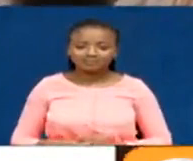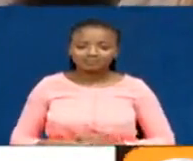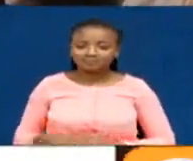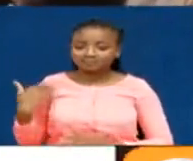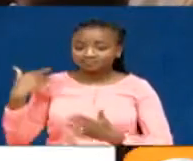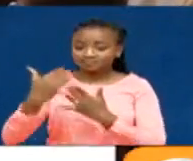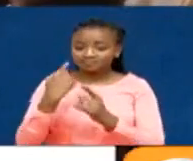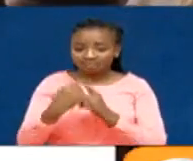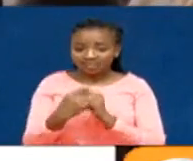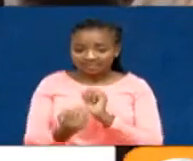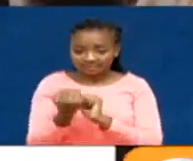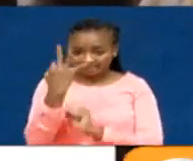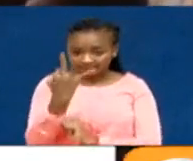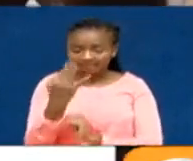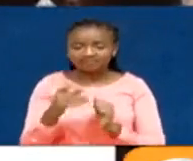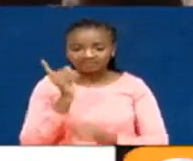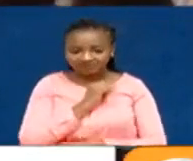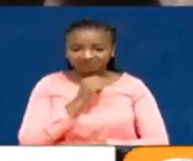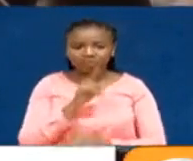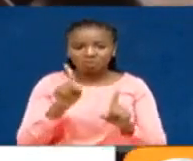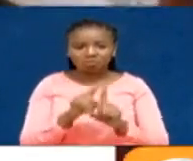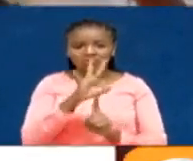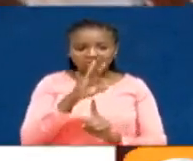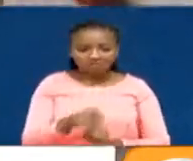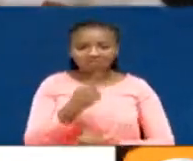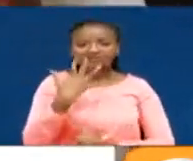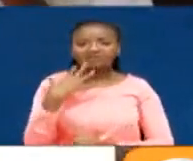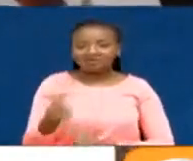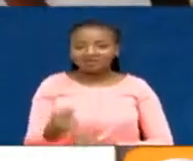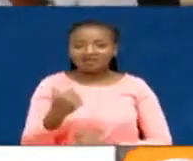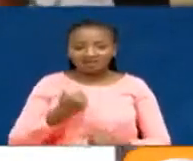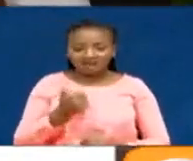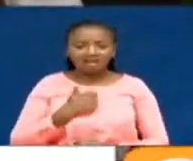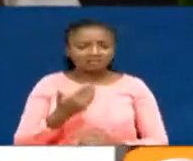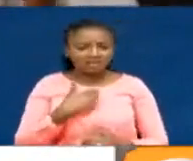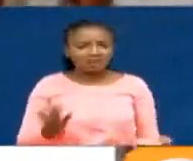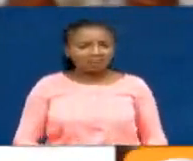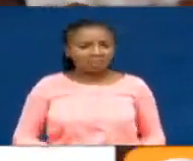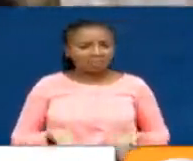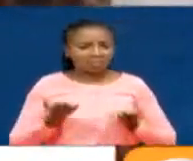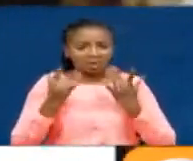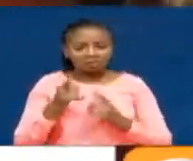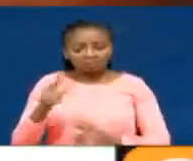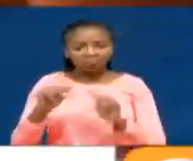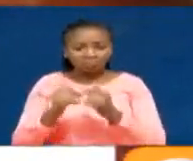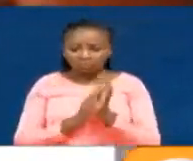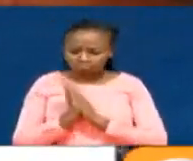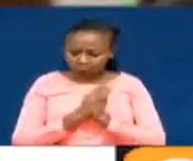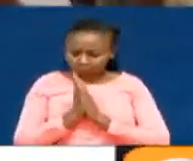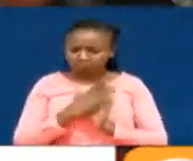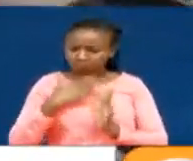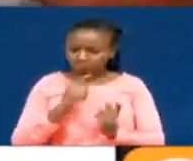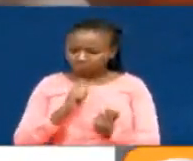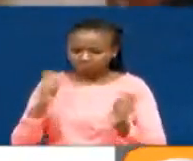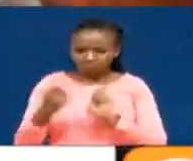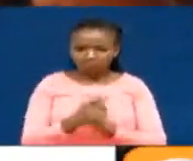13 years and 3,500 impacted lives later, and Box Girls Kenya are more eager than ever to transform